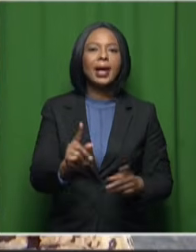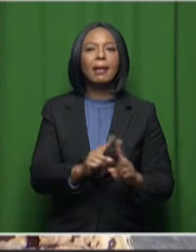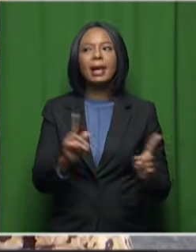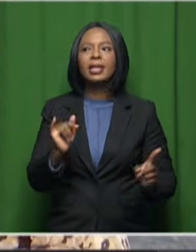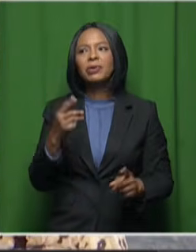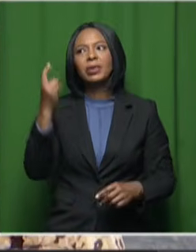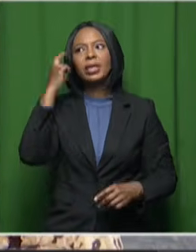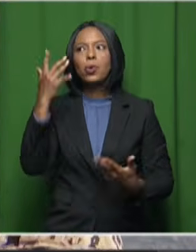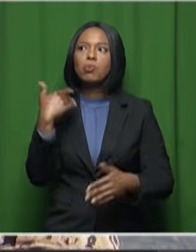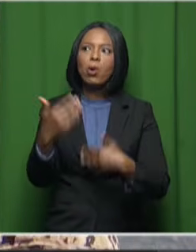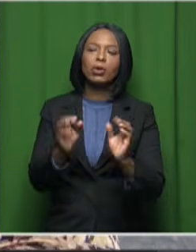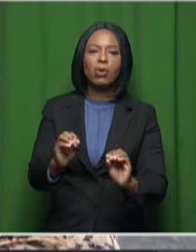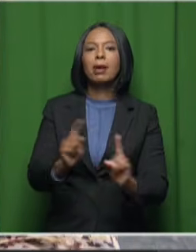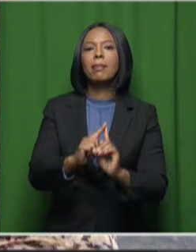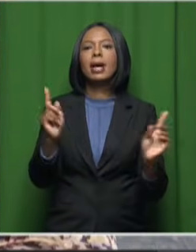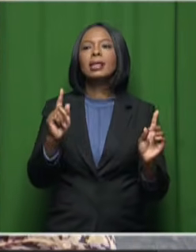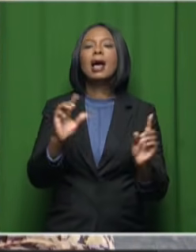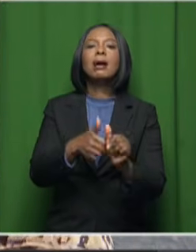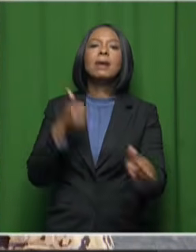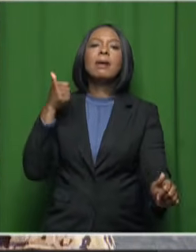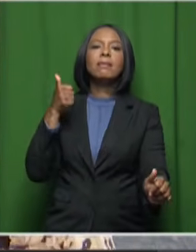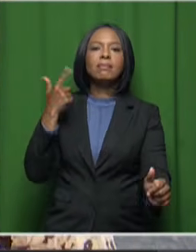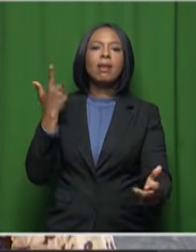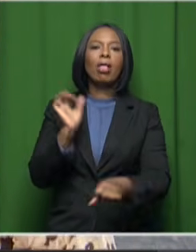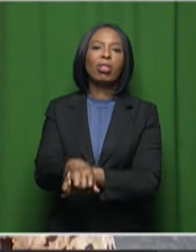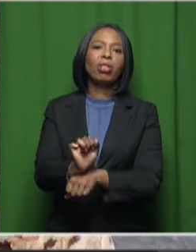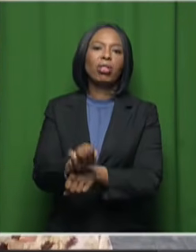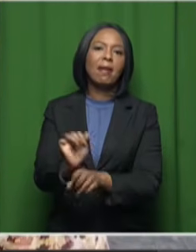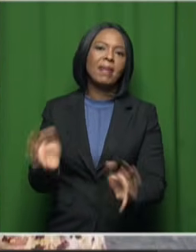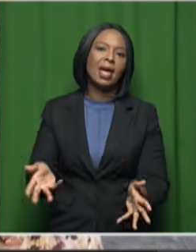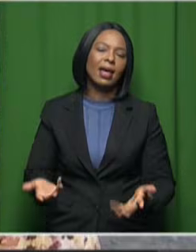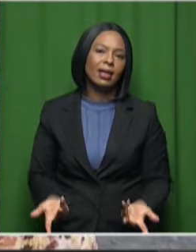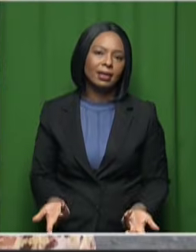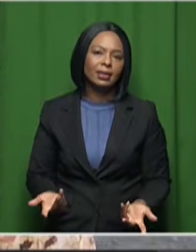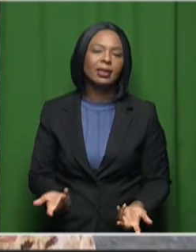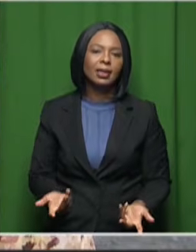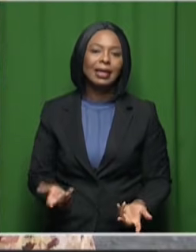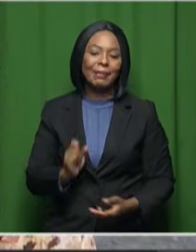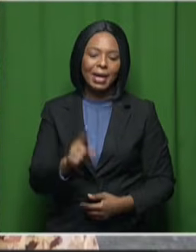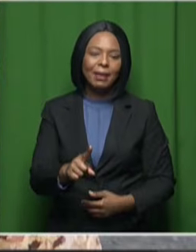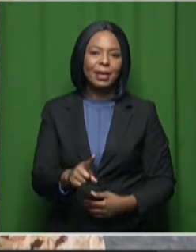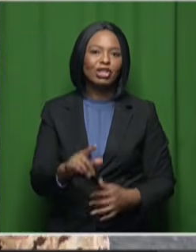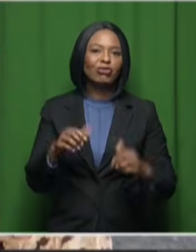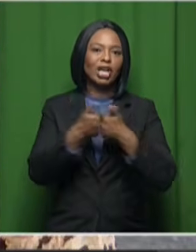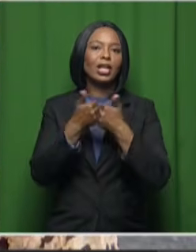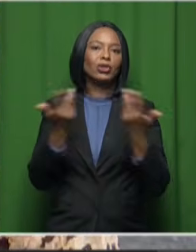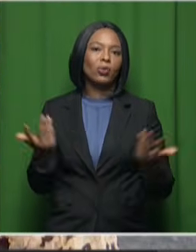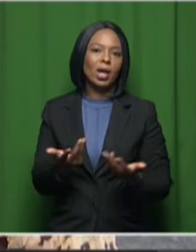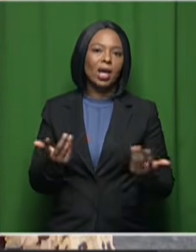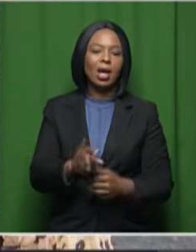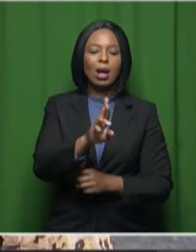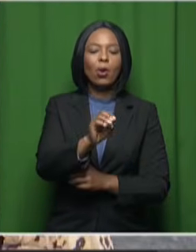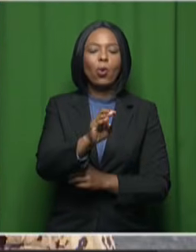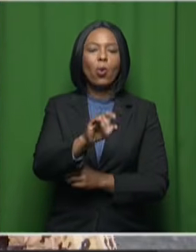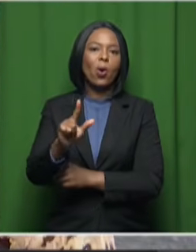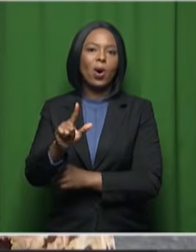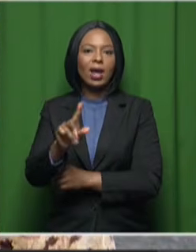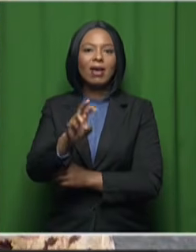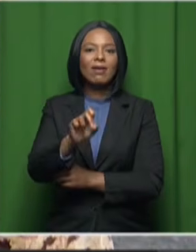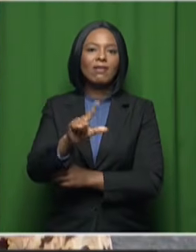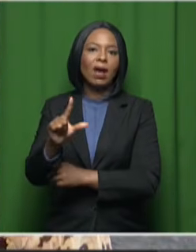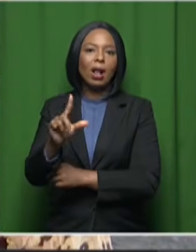progress, then there's another setback. And the challenge remains at the Rooiwal Water Treatment Plant. We